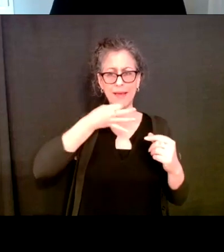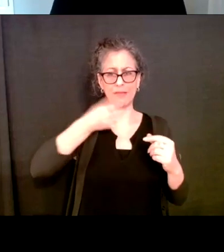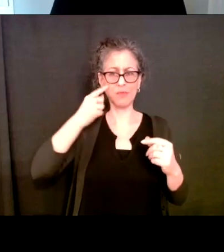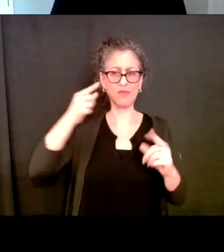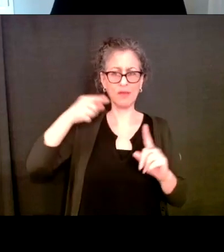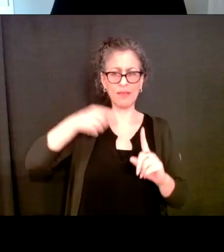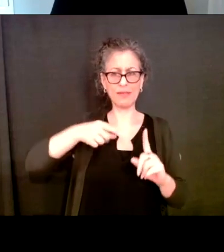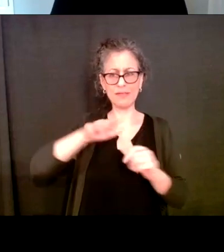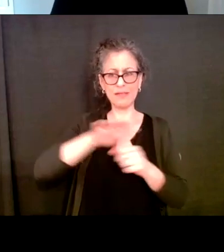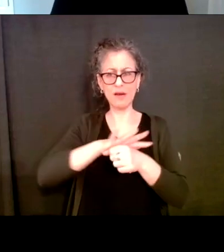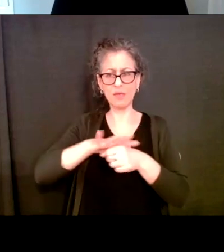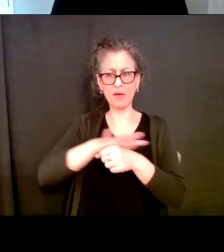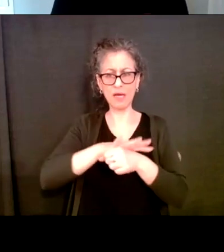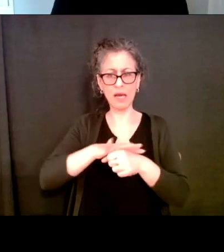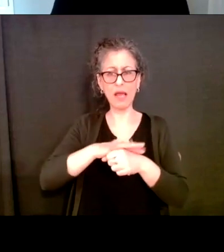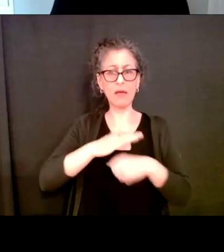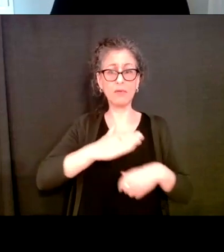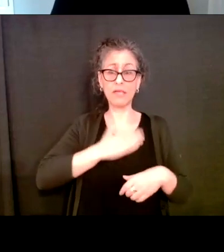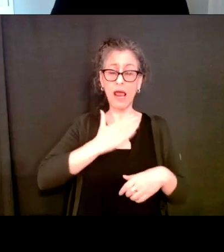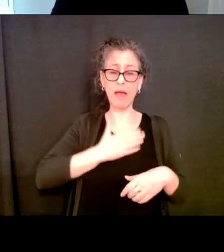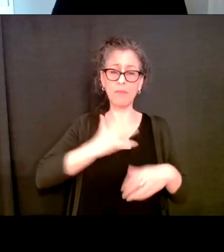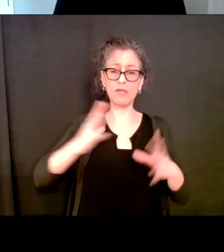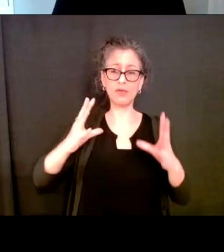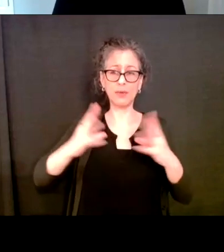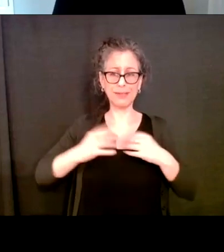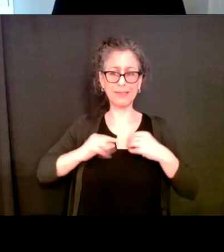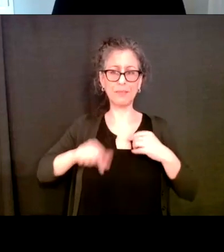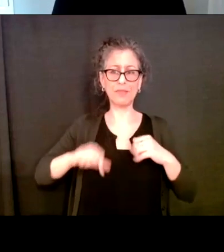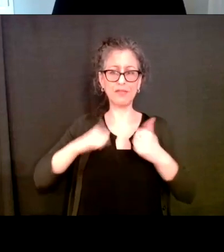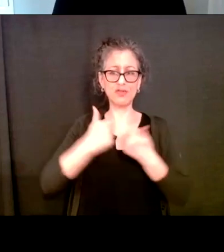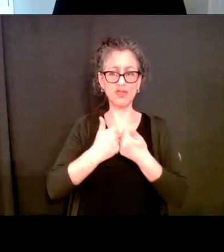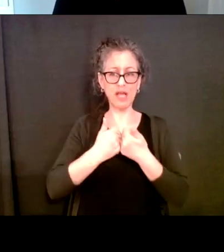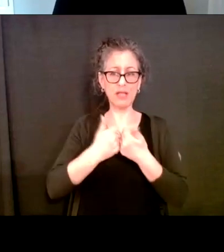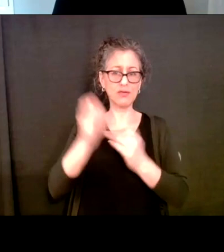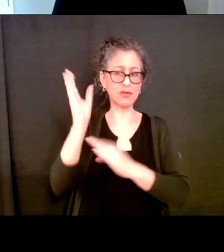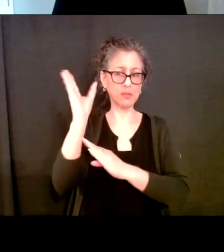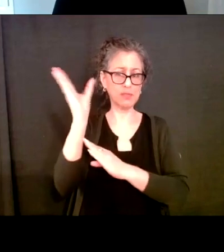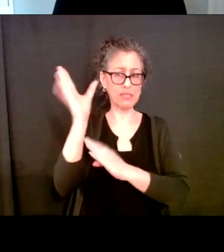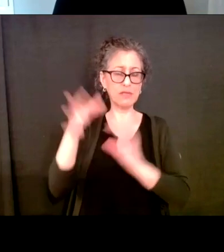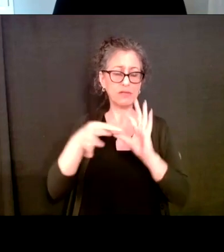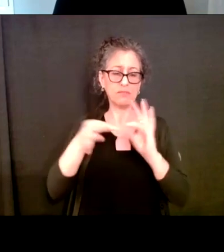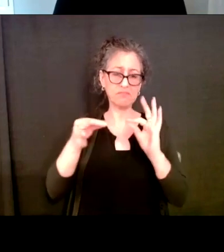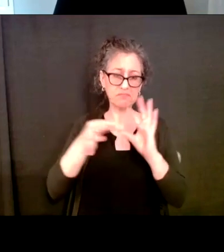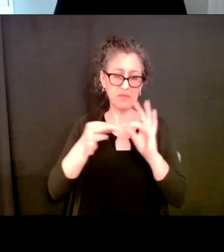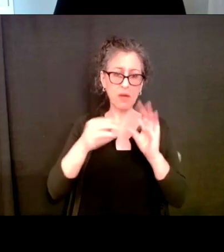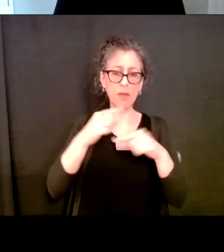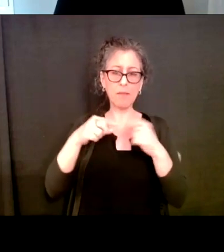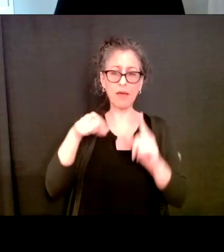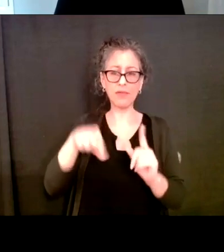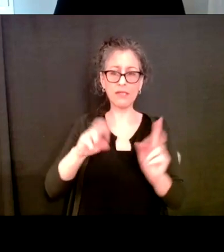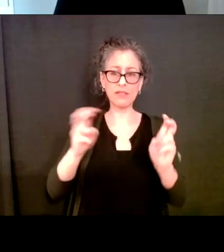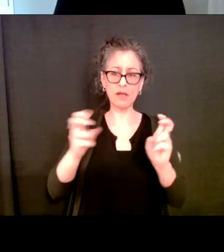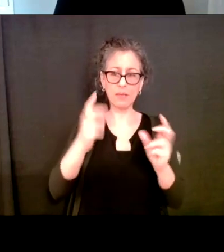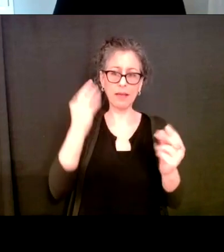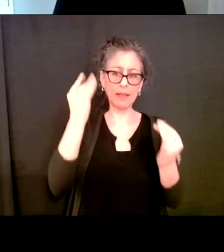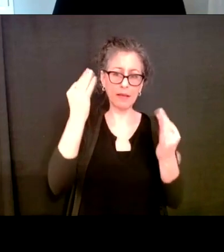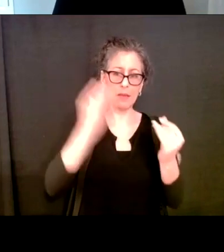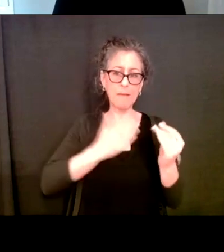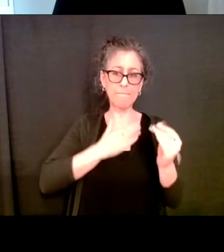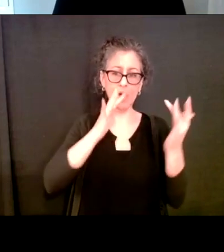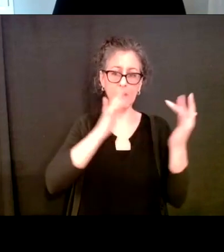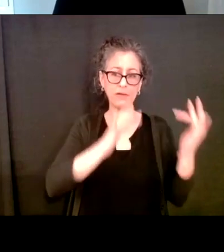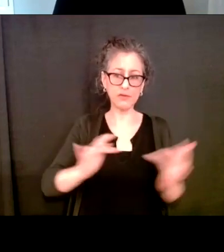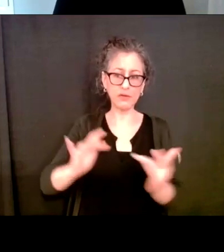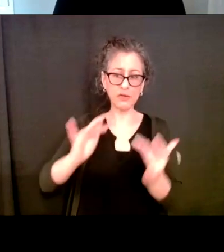I was pleased to accept the challenge to present on this topic and to really reflect on my own journey